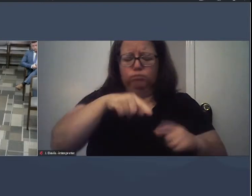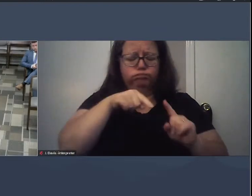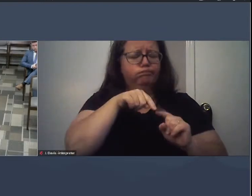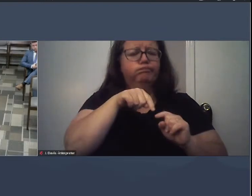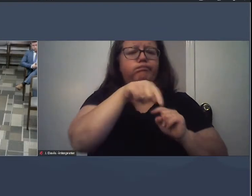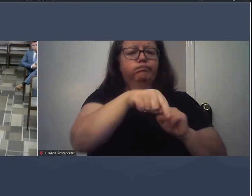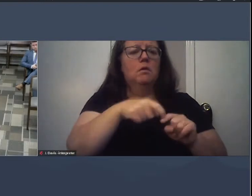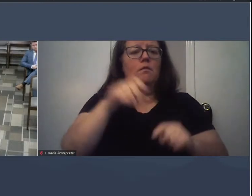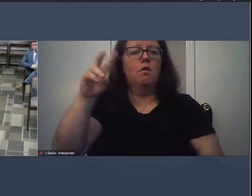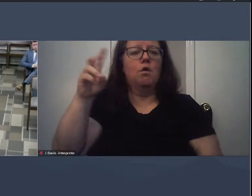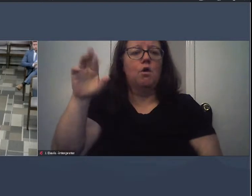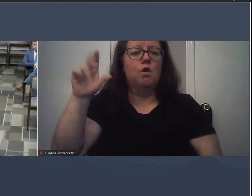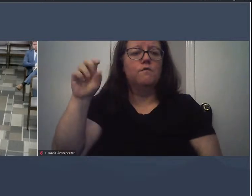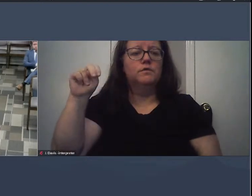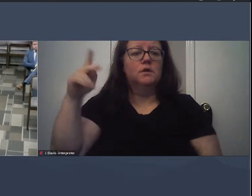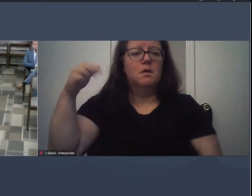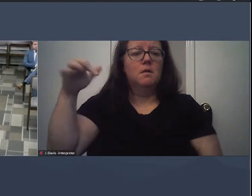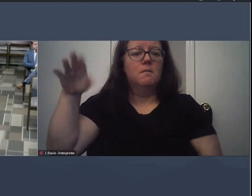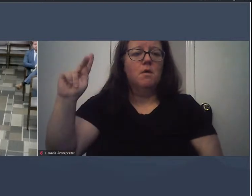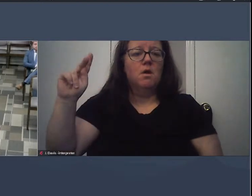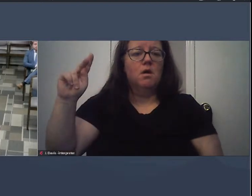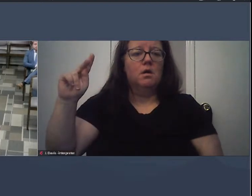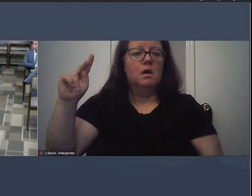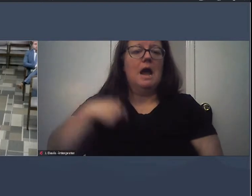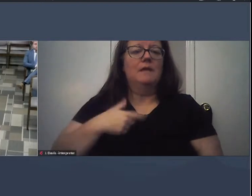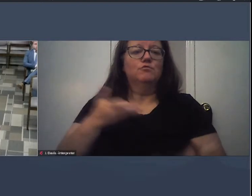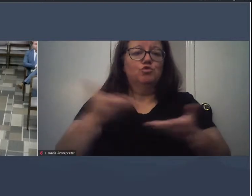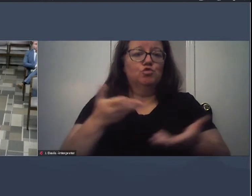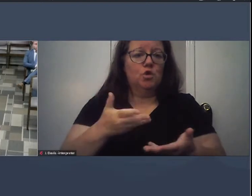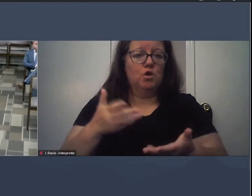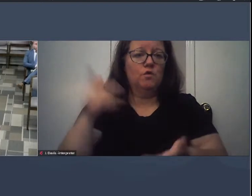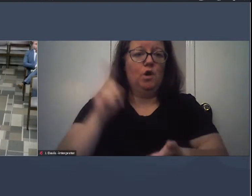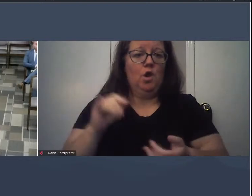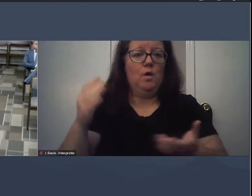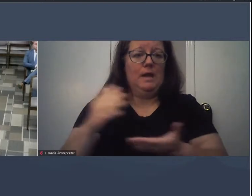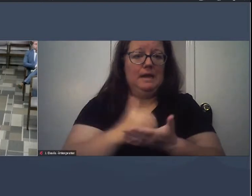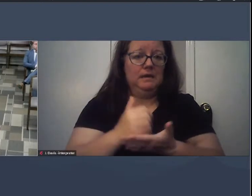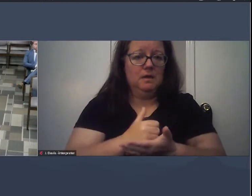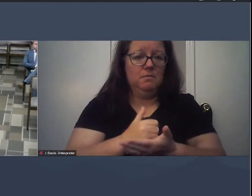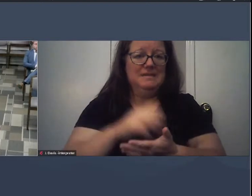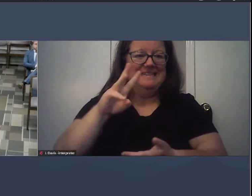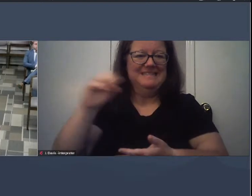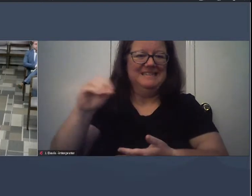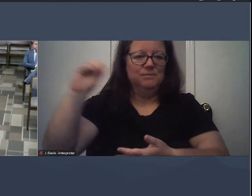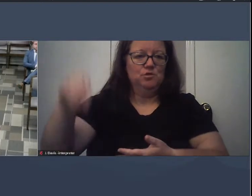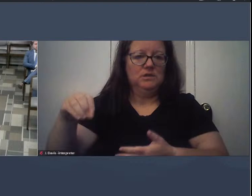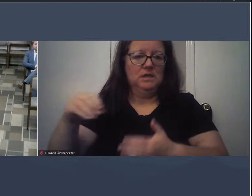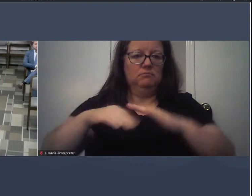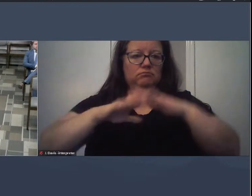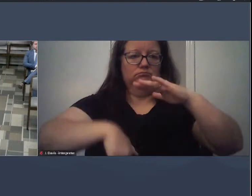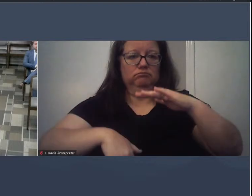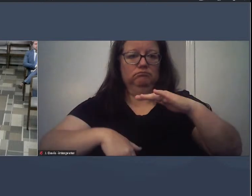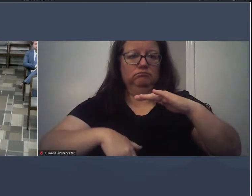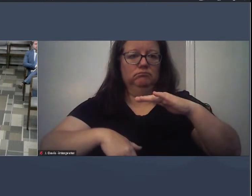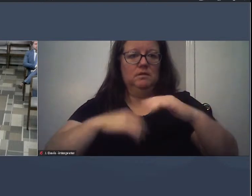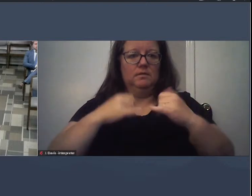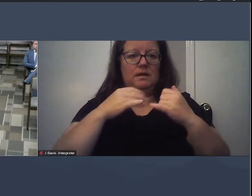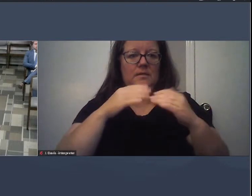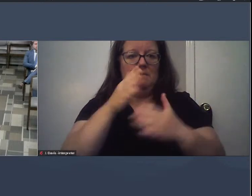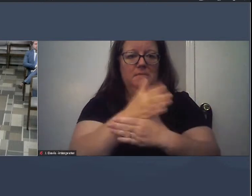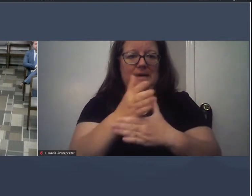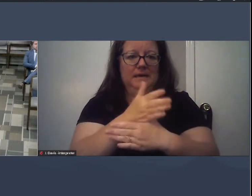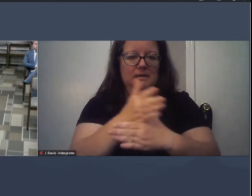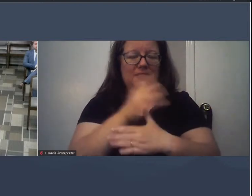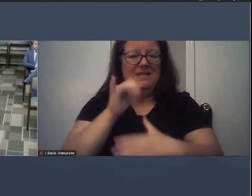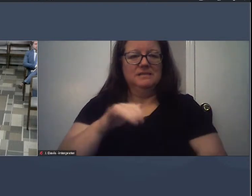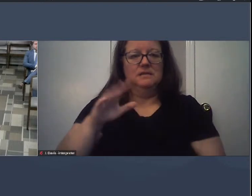last 25 years, I've served very low-income people that live 60% below the median, which makes up about 27% of our population. So